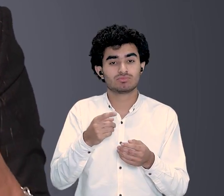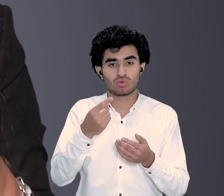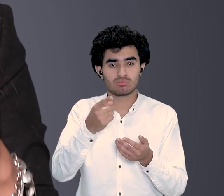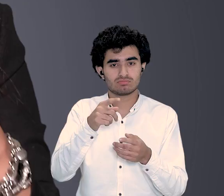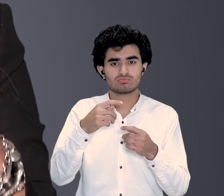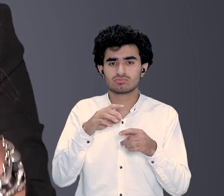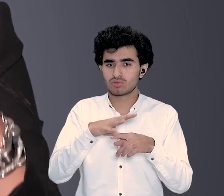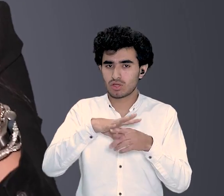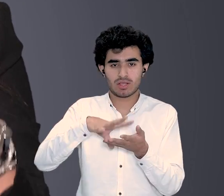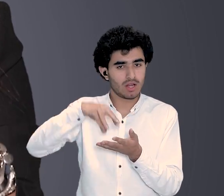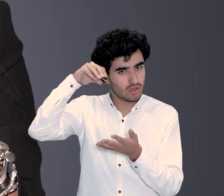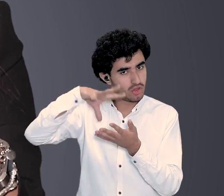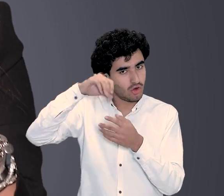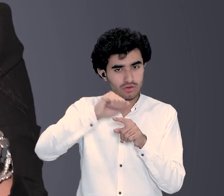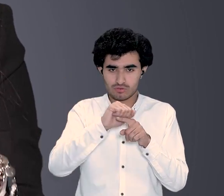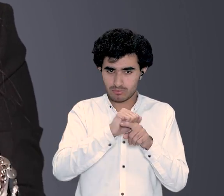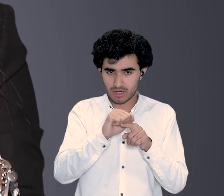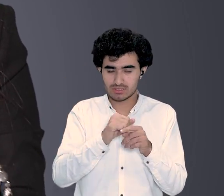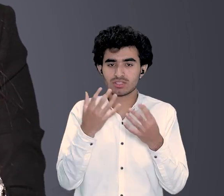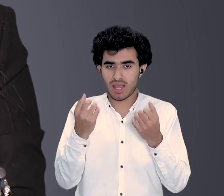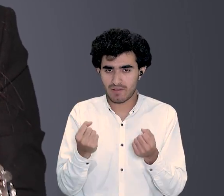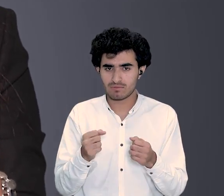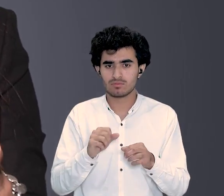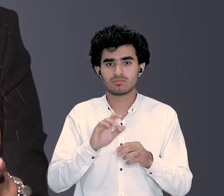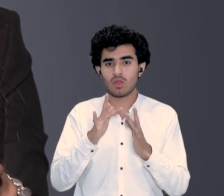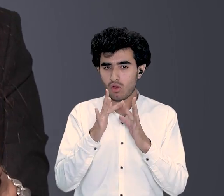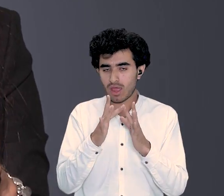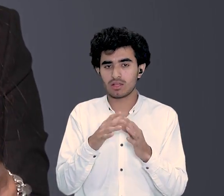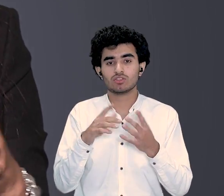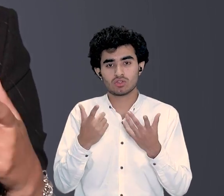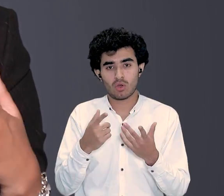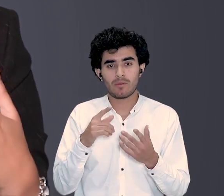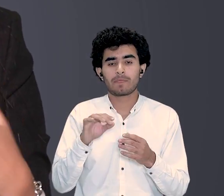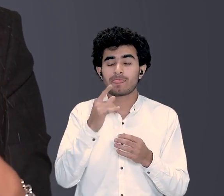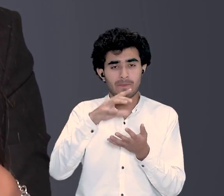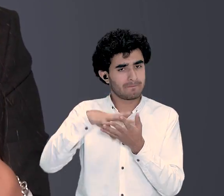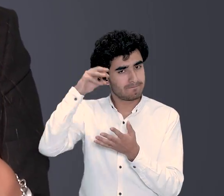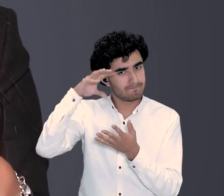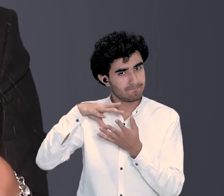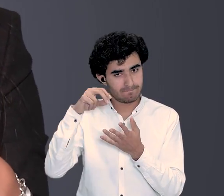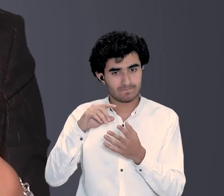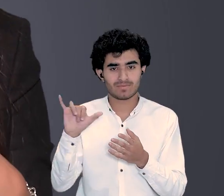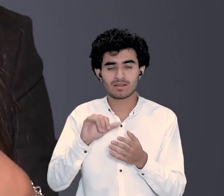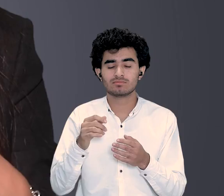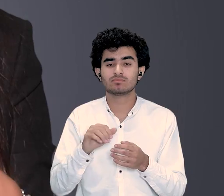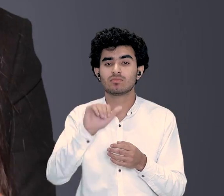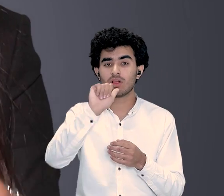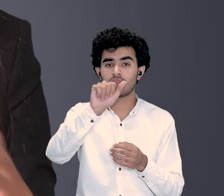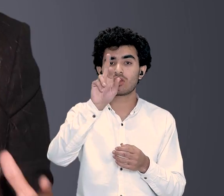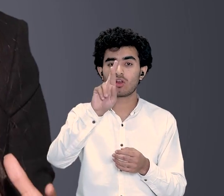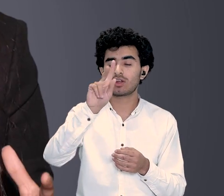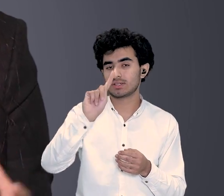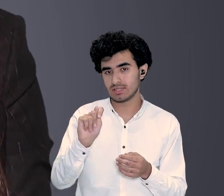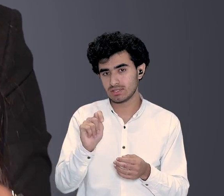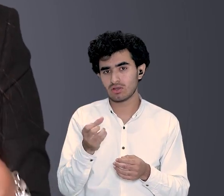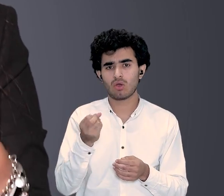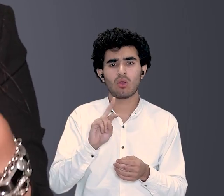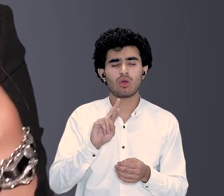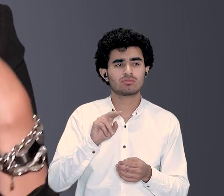this? Every single field that you're going to go into, whether it's something as far away as